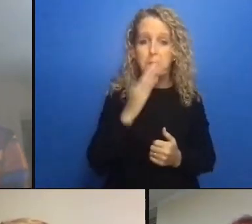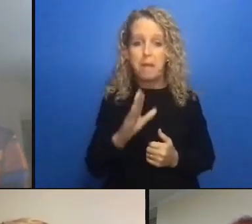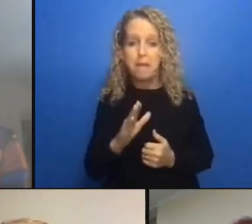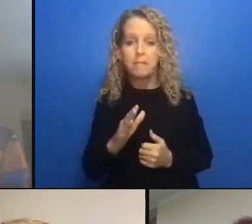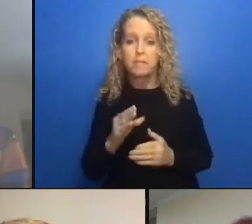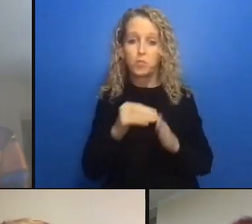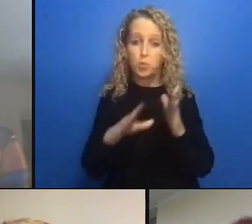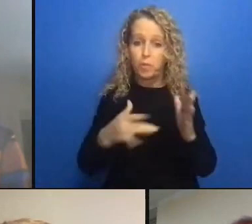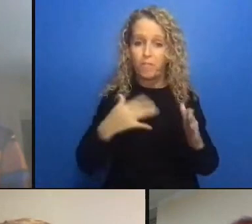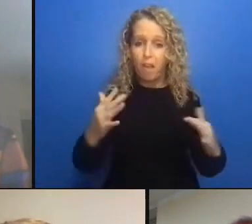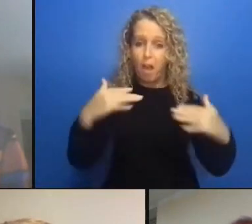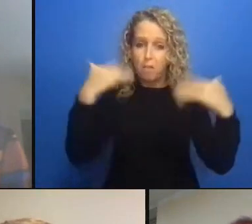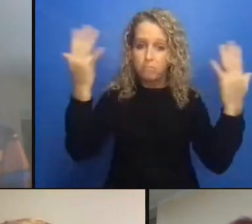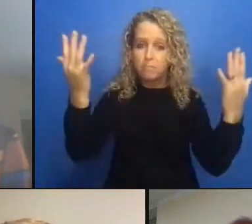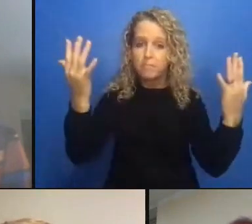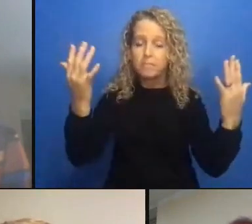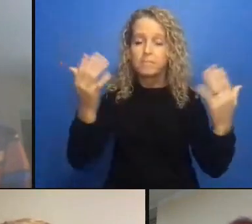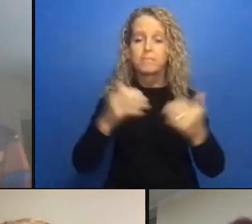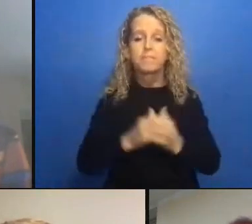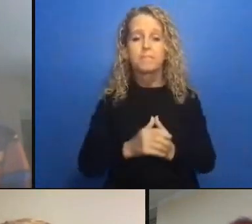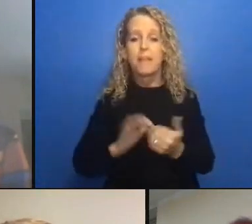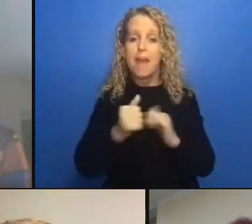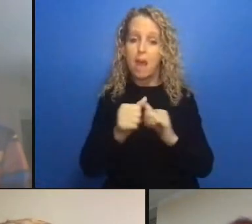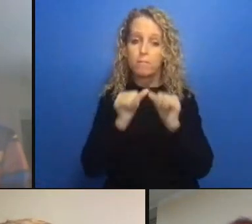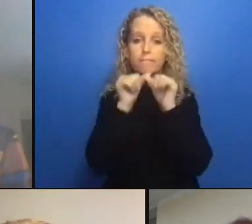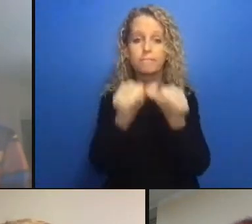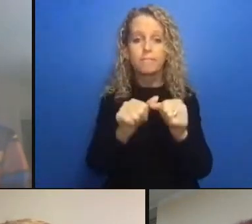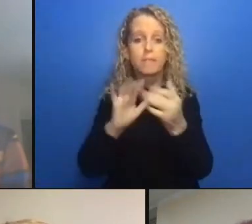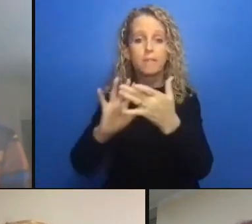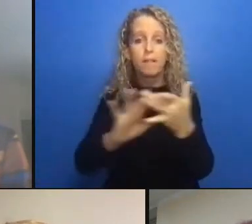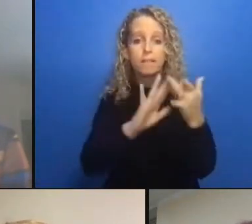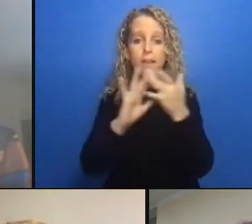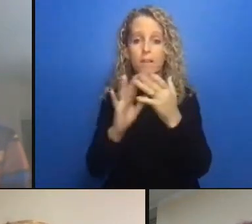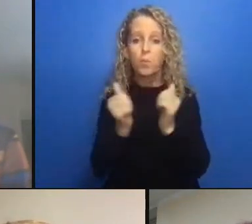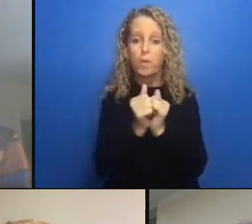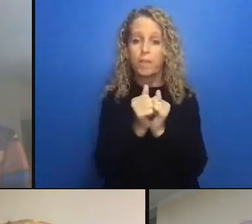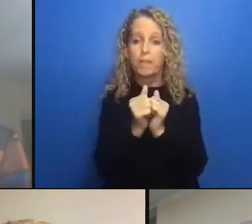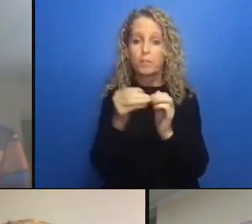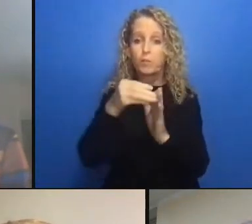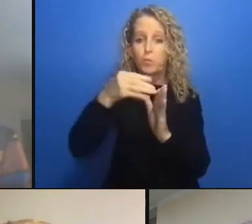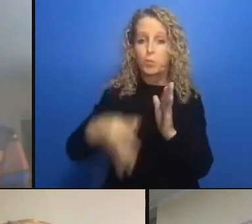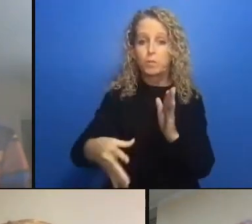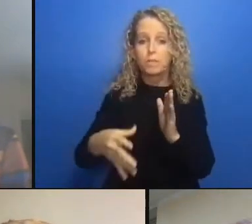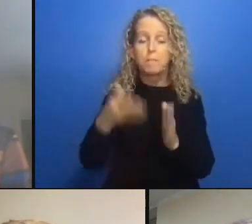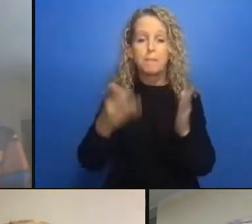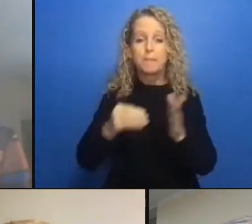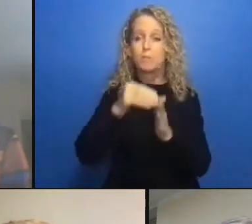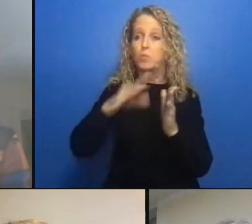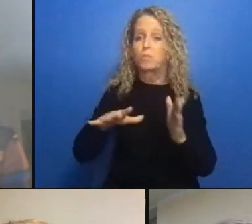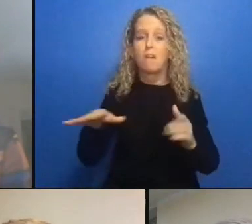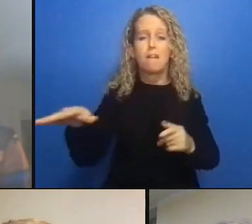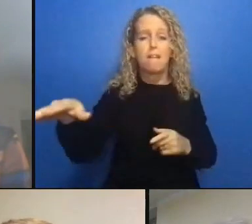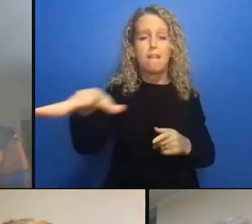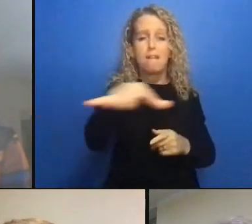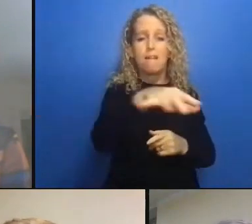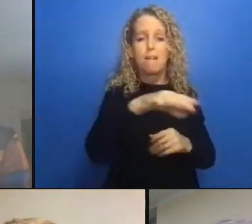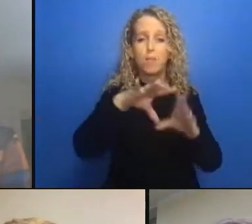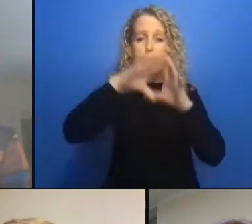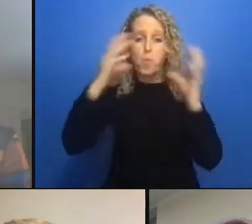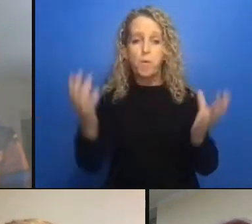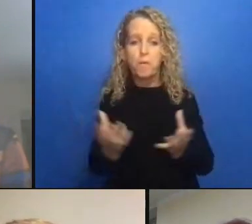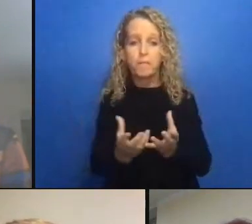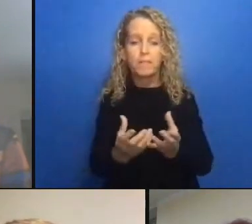in contact with my students who in this moment might be scattered around the world, might be time